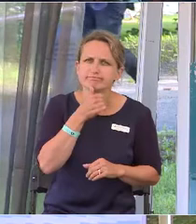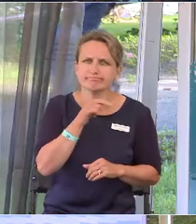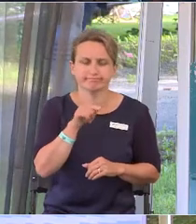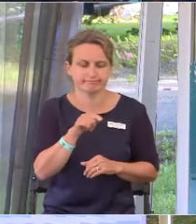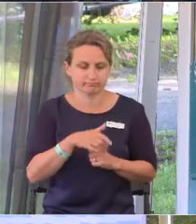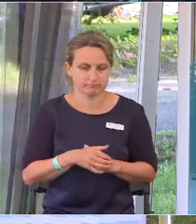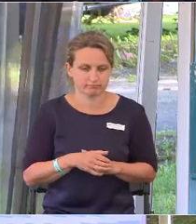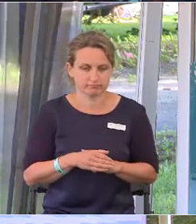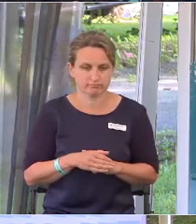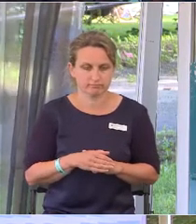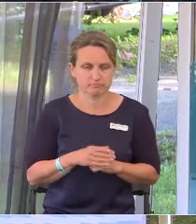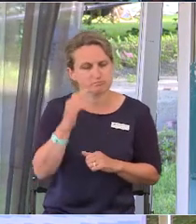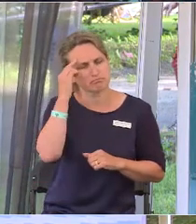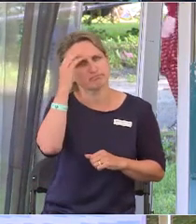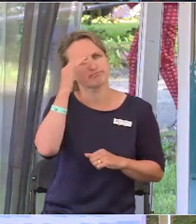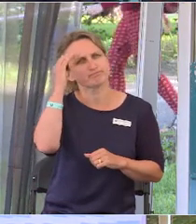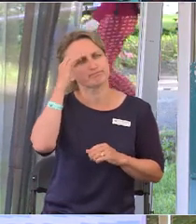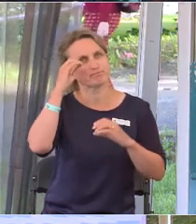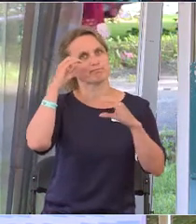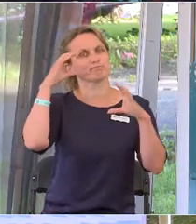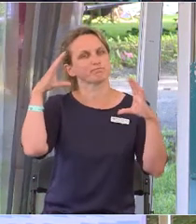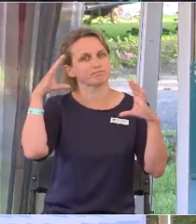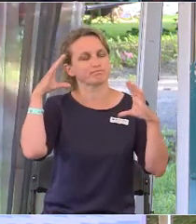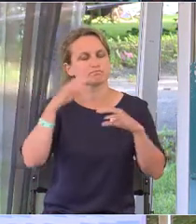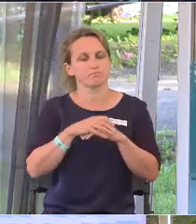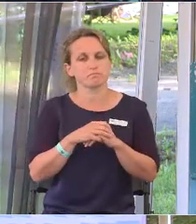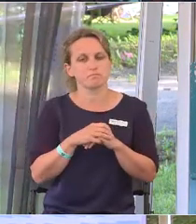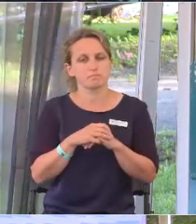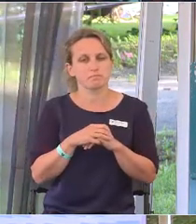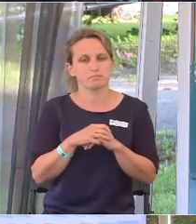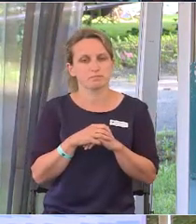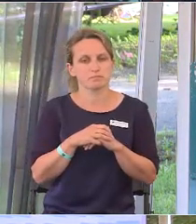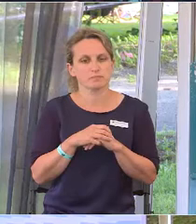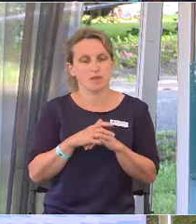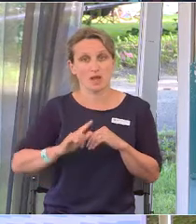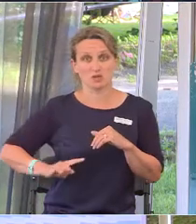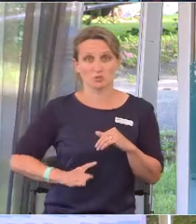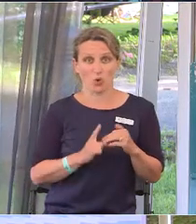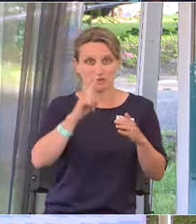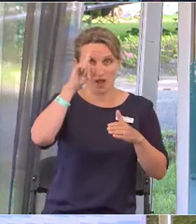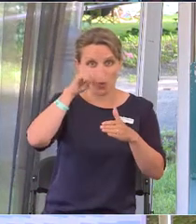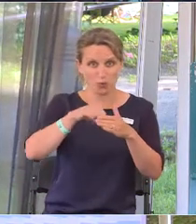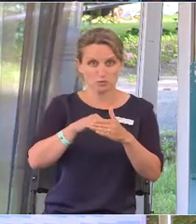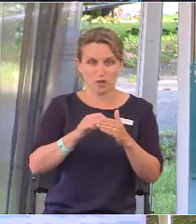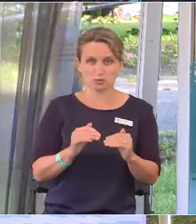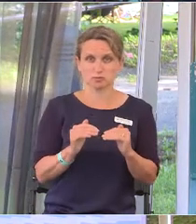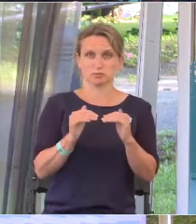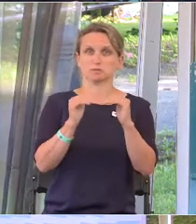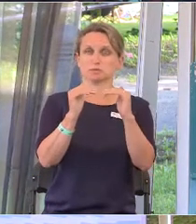could imagine is that when big data rights of social class become incorporated into the